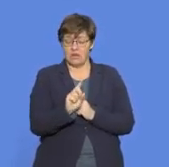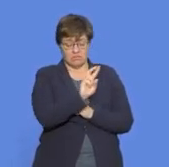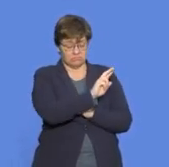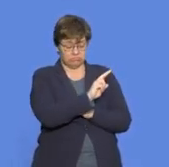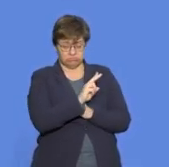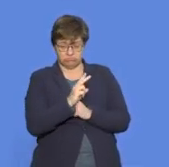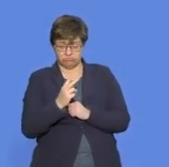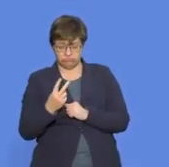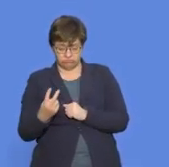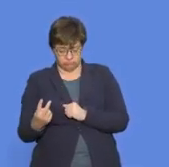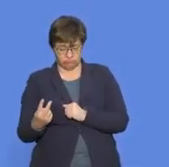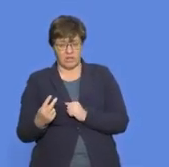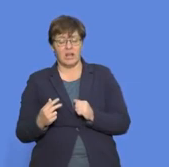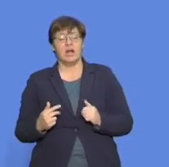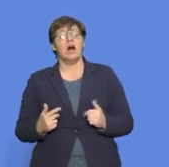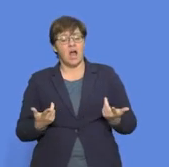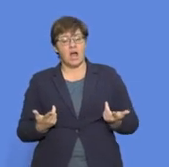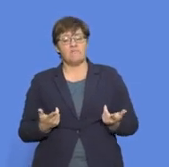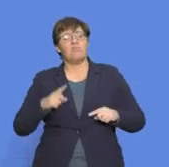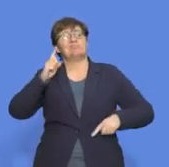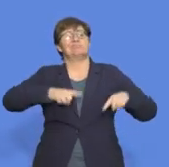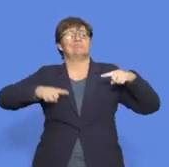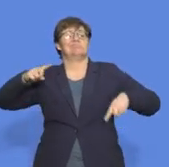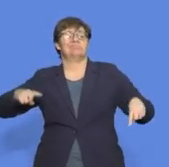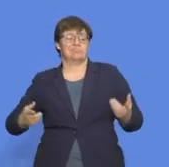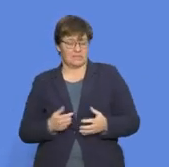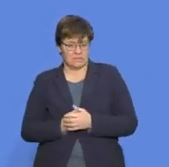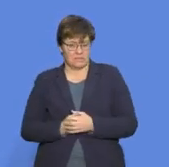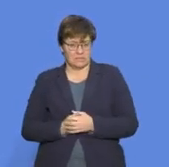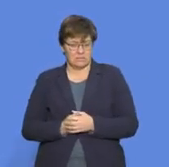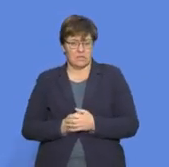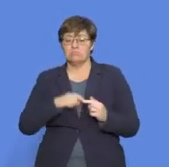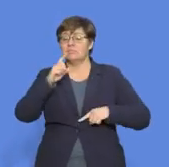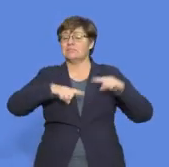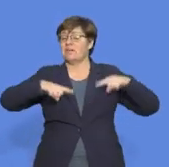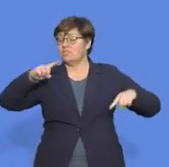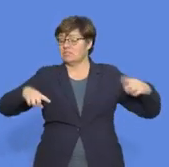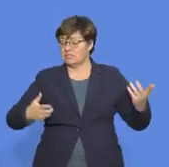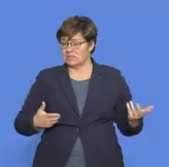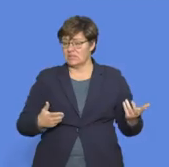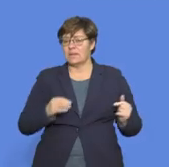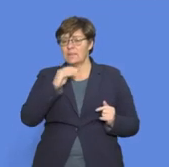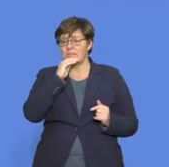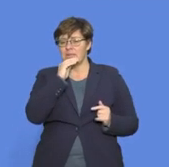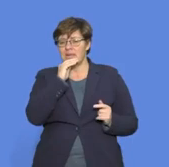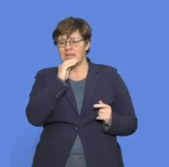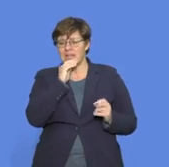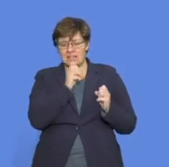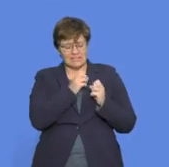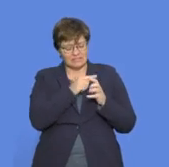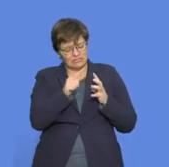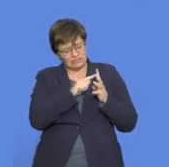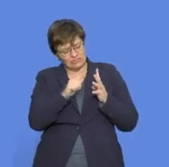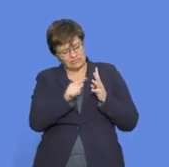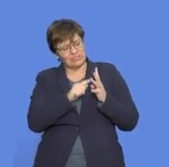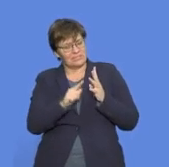forms, life has now been transformed to the diversity. And you know, diversity is when we talk about lots of